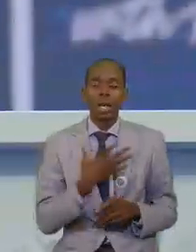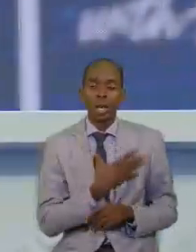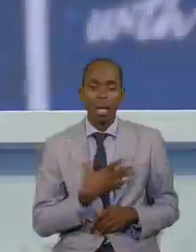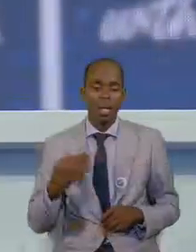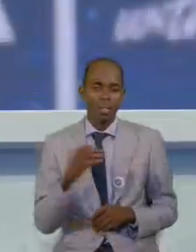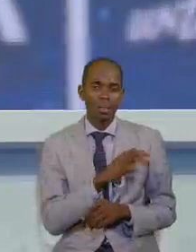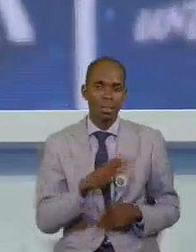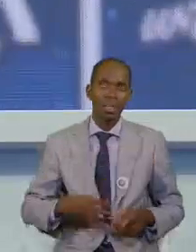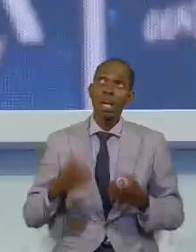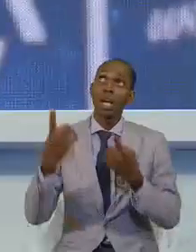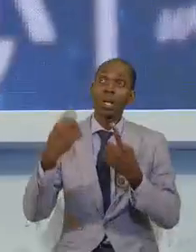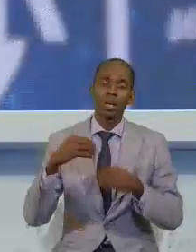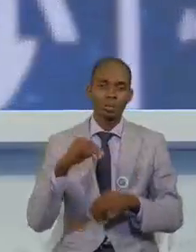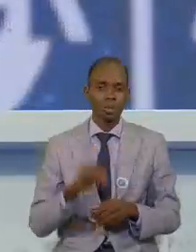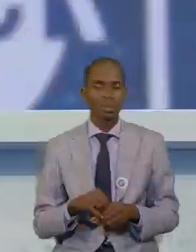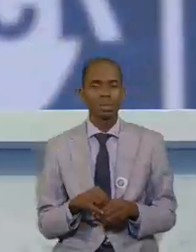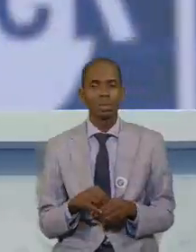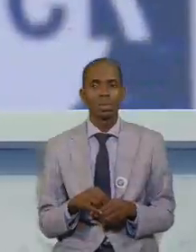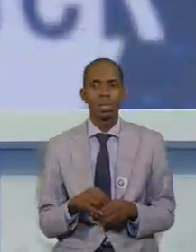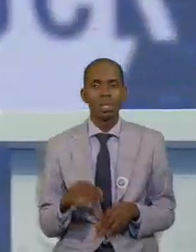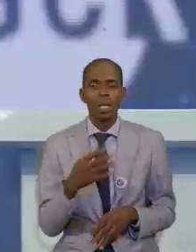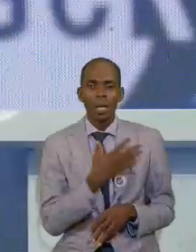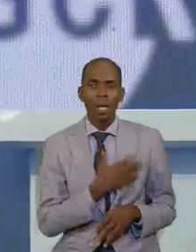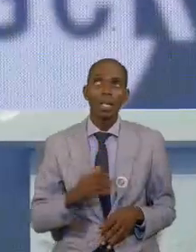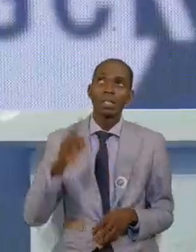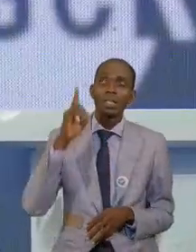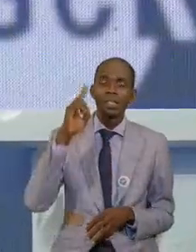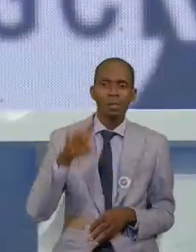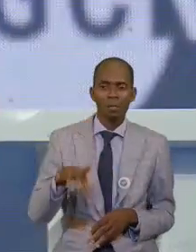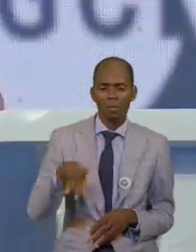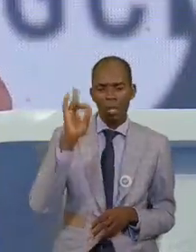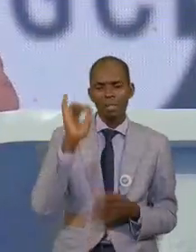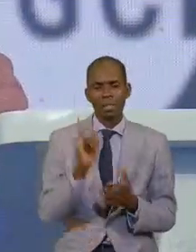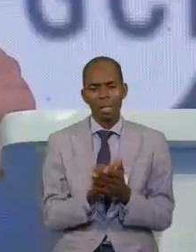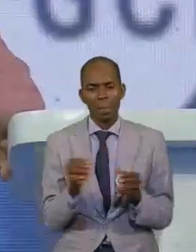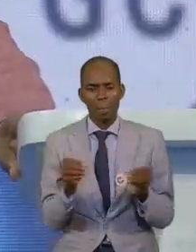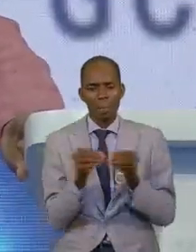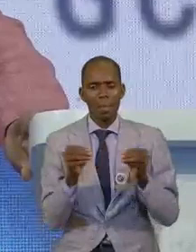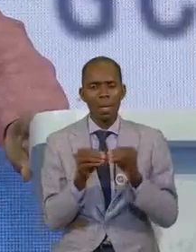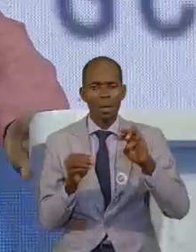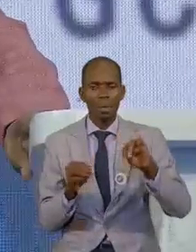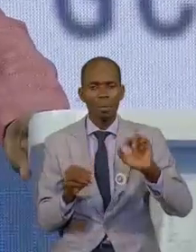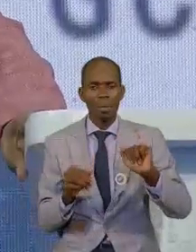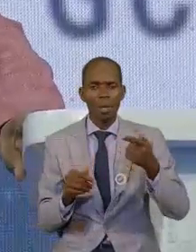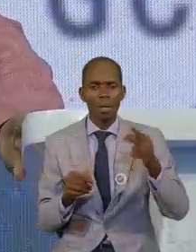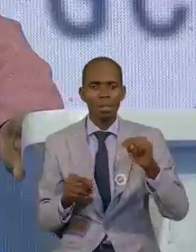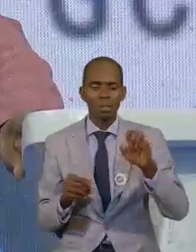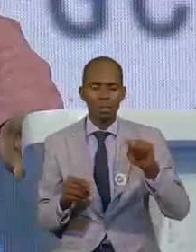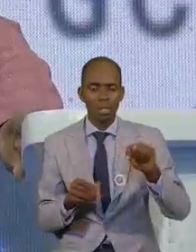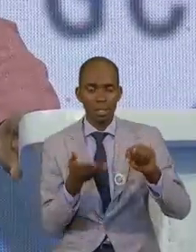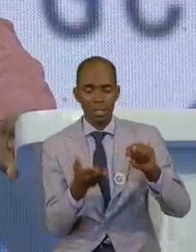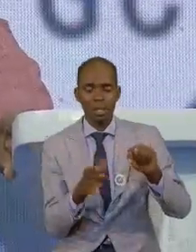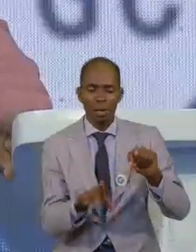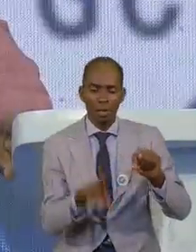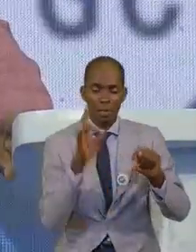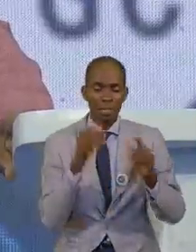in. And he finds the magnet there. He removes that magnet in your heart, in